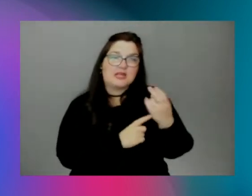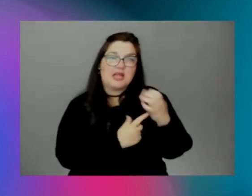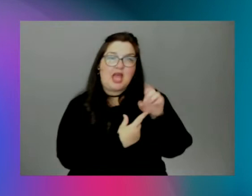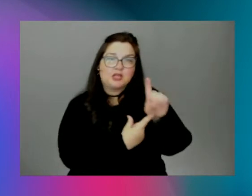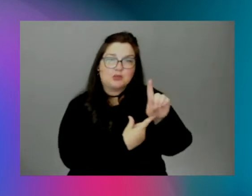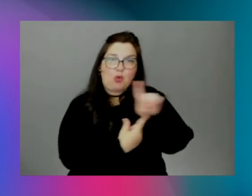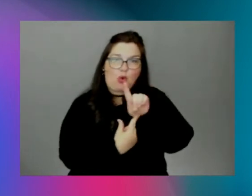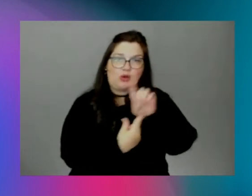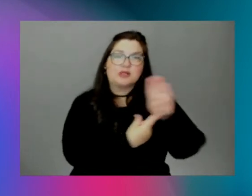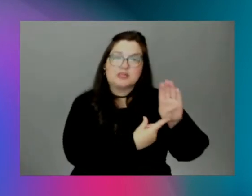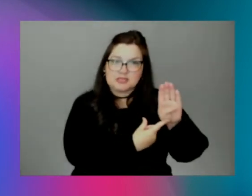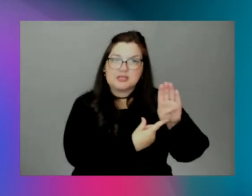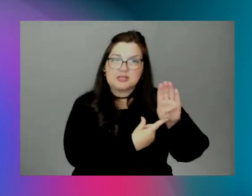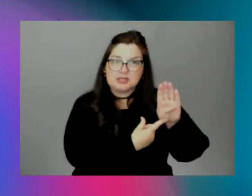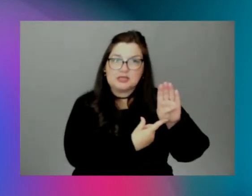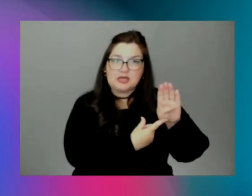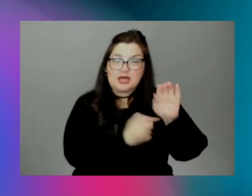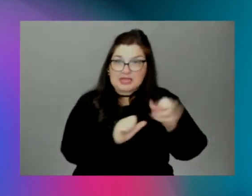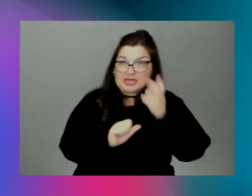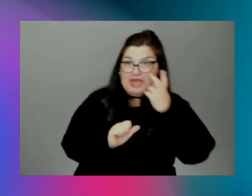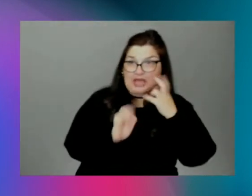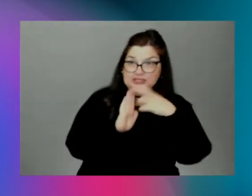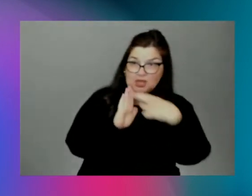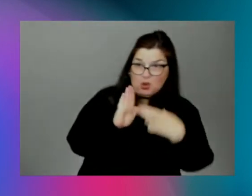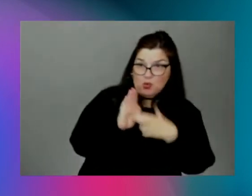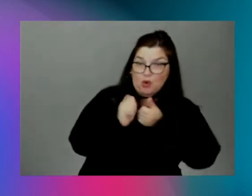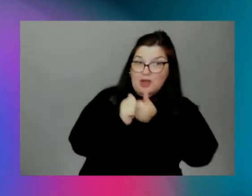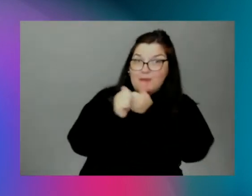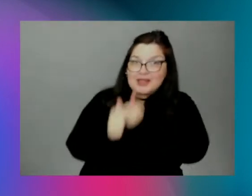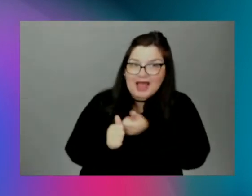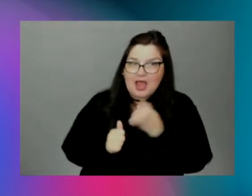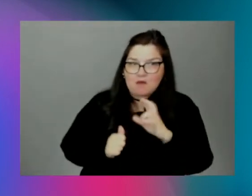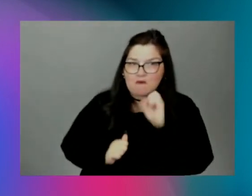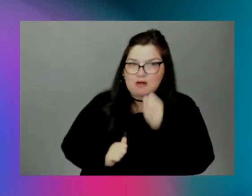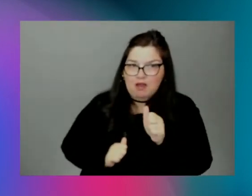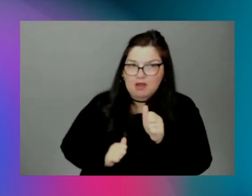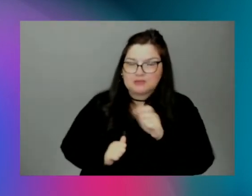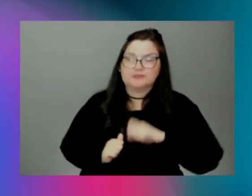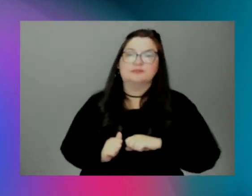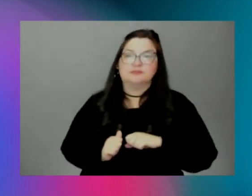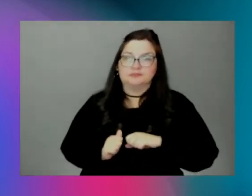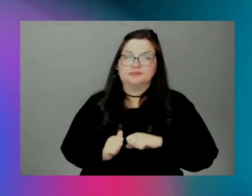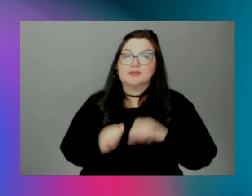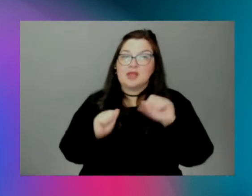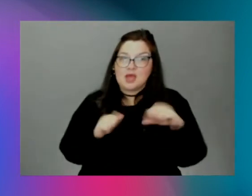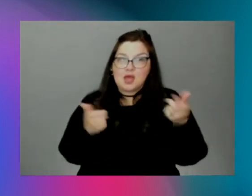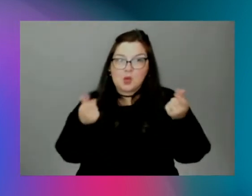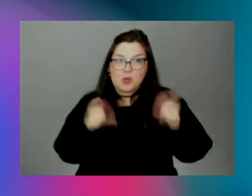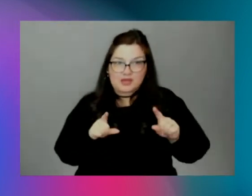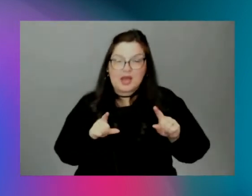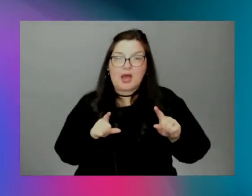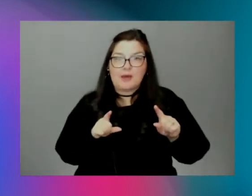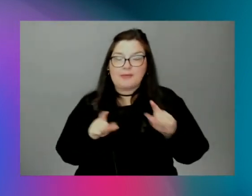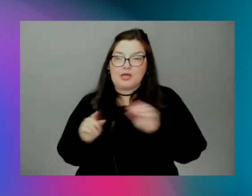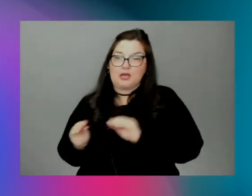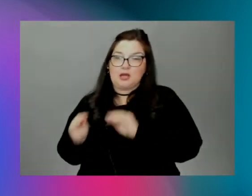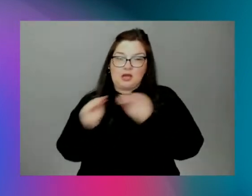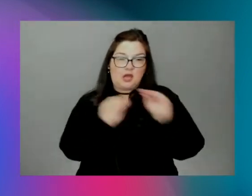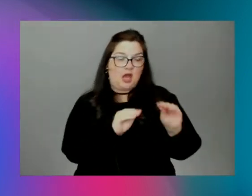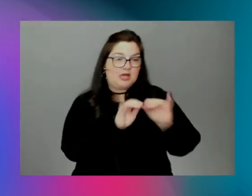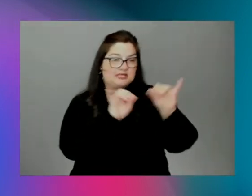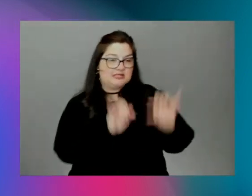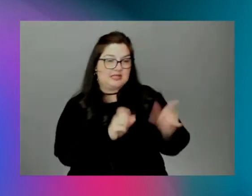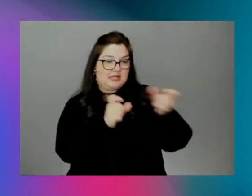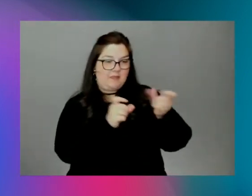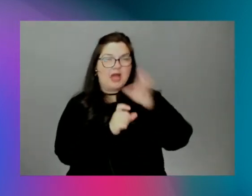see whether that rule is compliant and not compliant. And then it goes to the system manager, which we'll talk about a little later. Yeah.